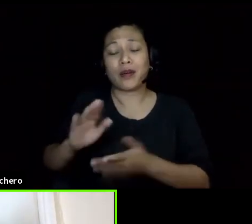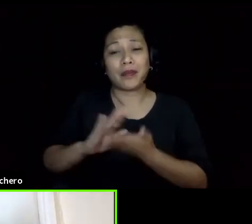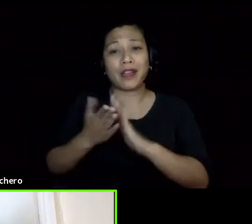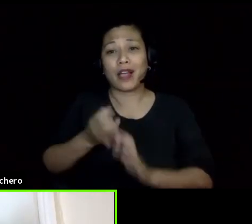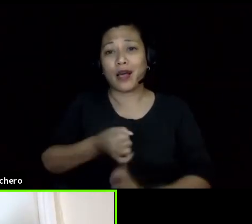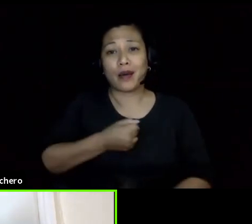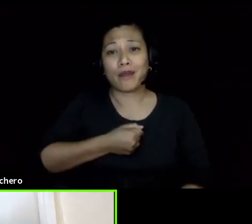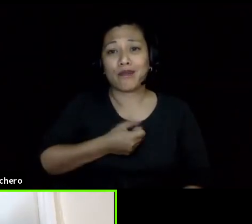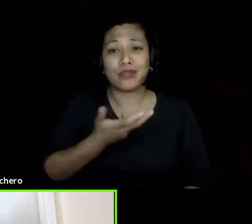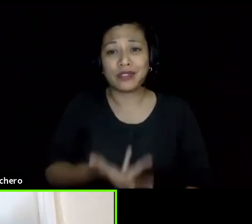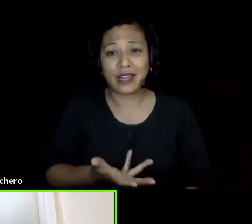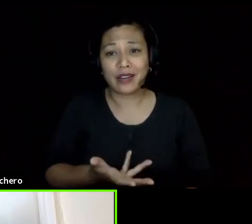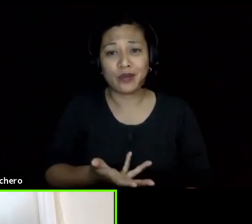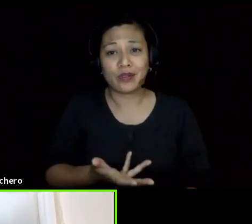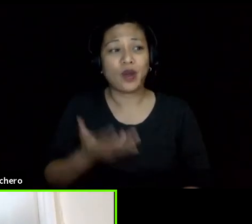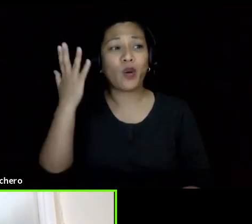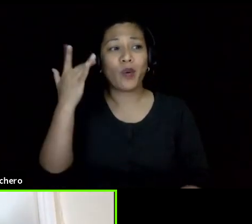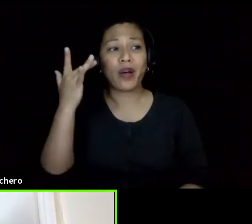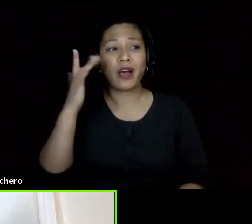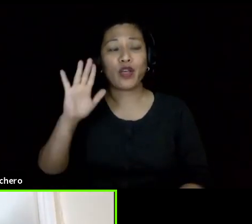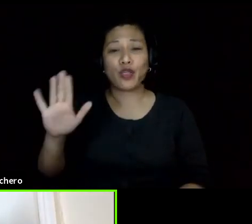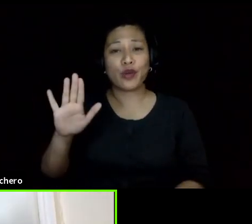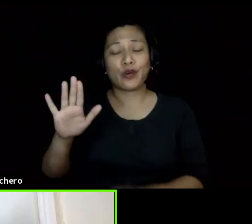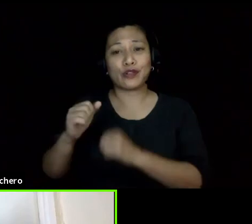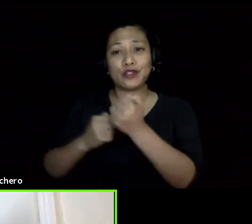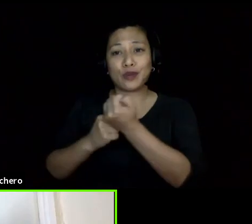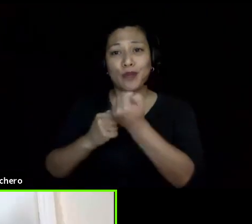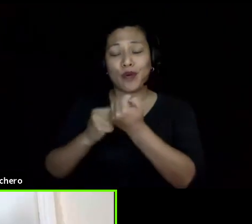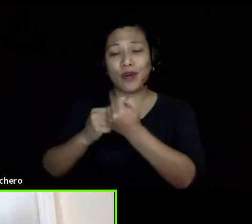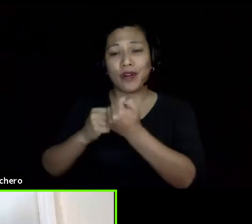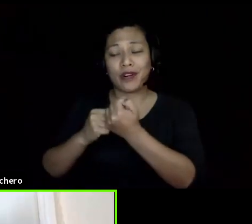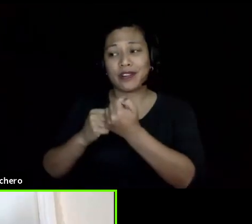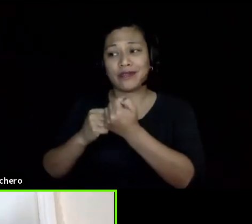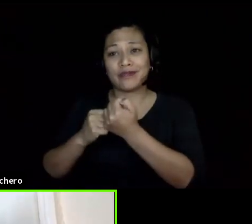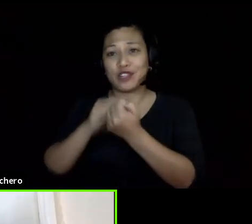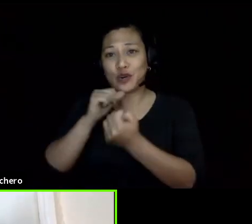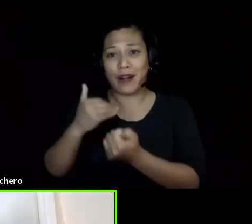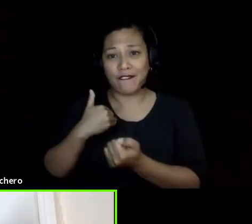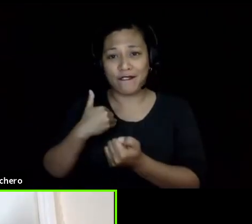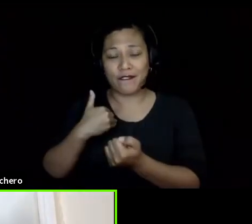don't have the informal support networks necessary